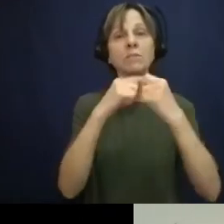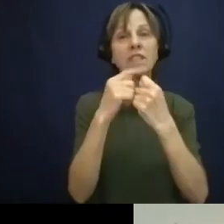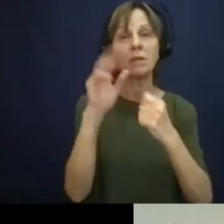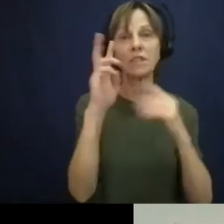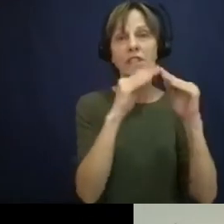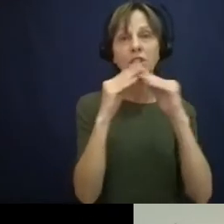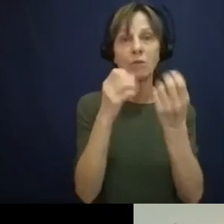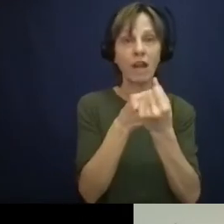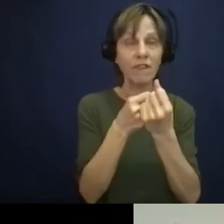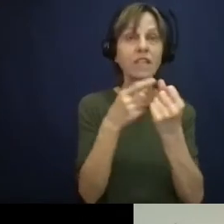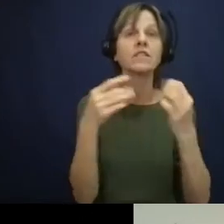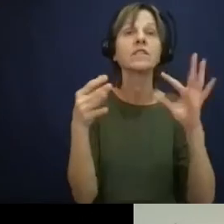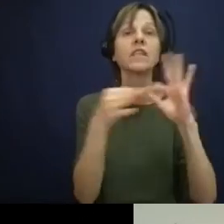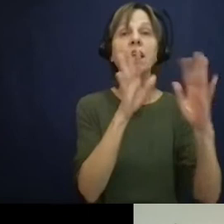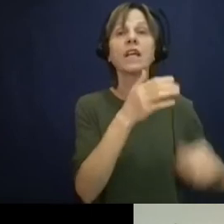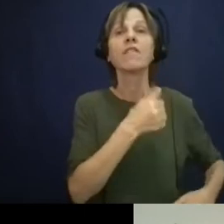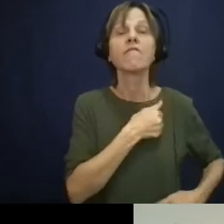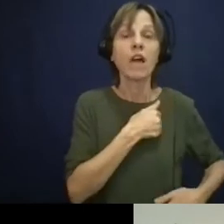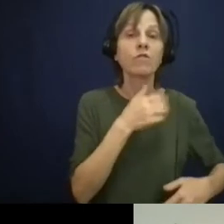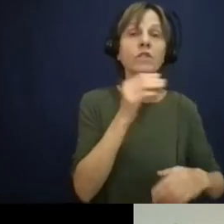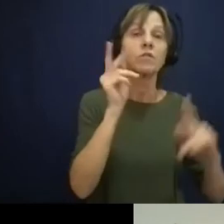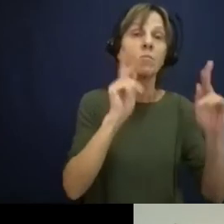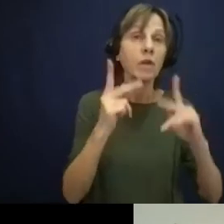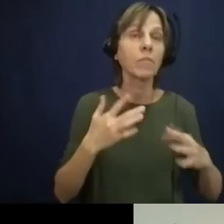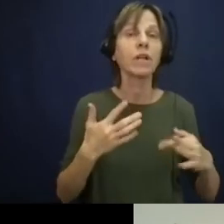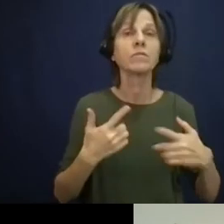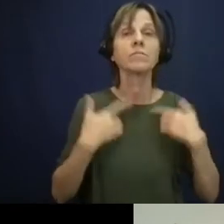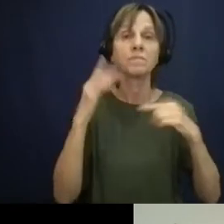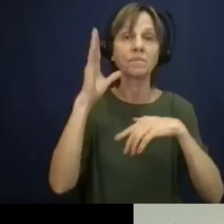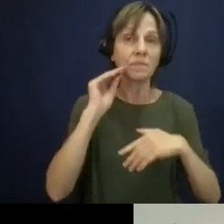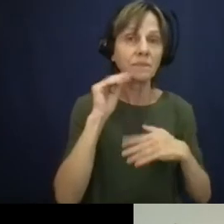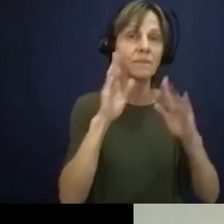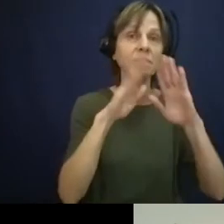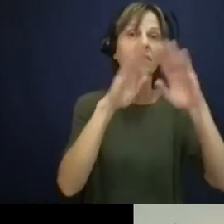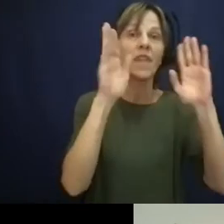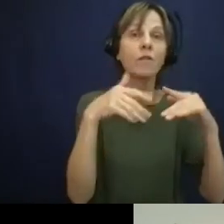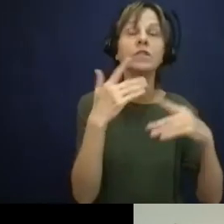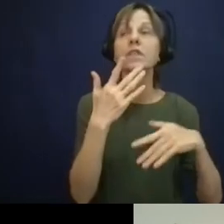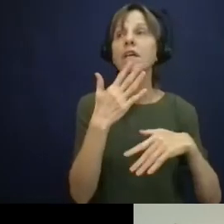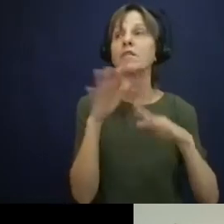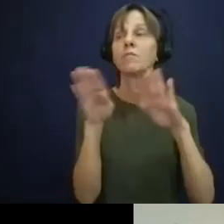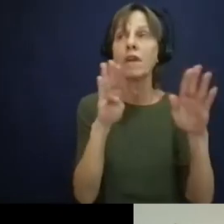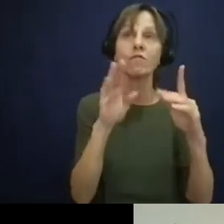lived experience of houselessness, substance use disorders, and behavioral health conditions to housing, preventative care,